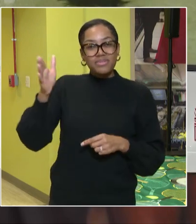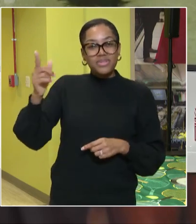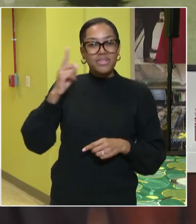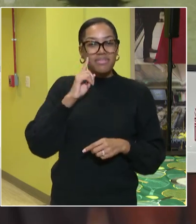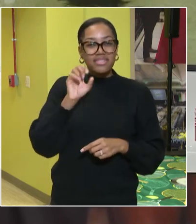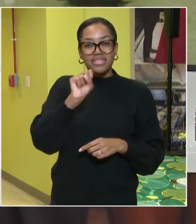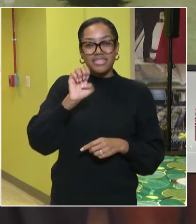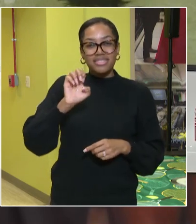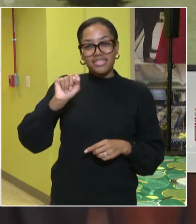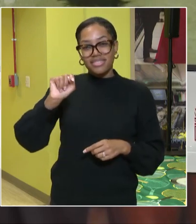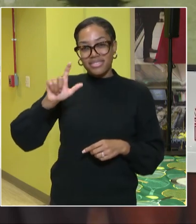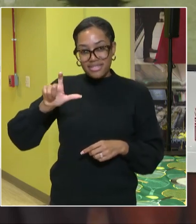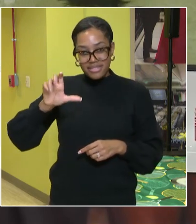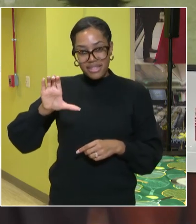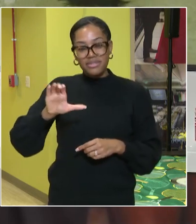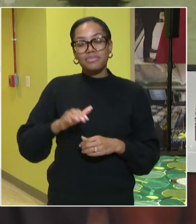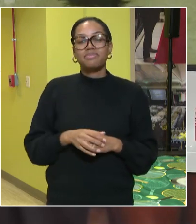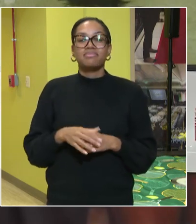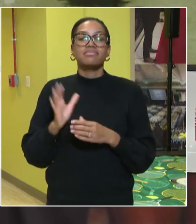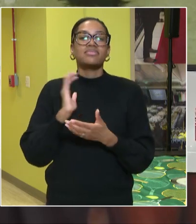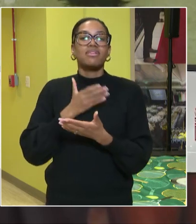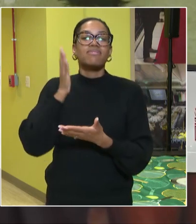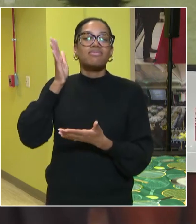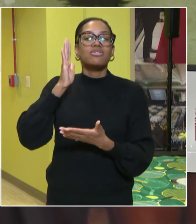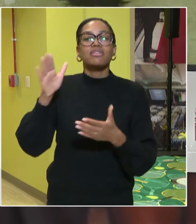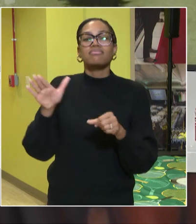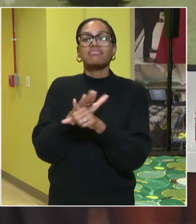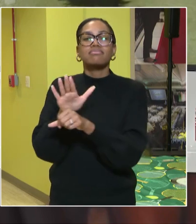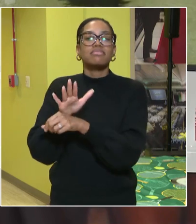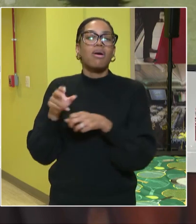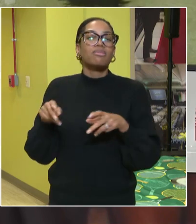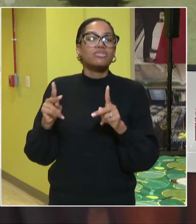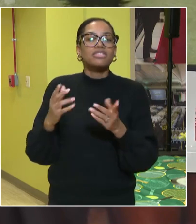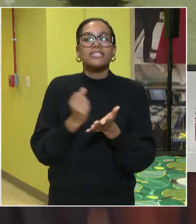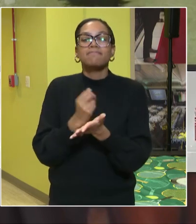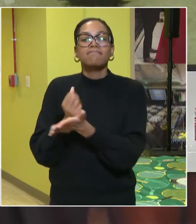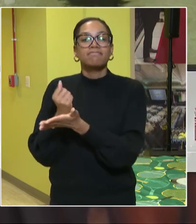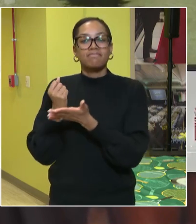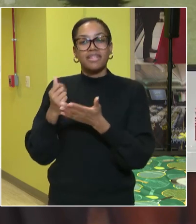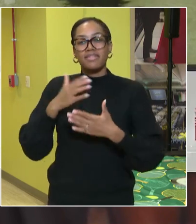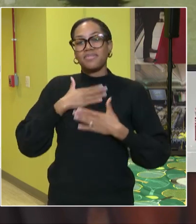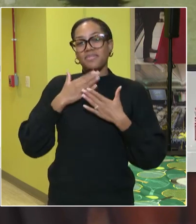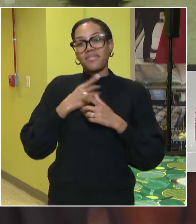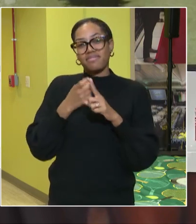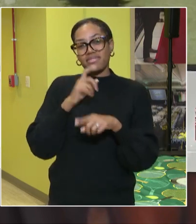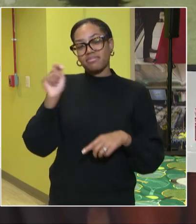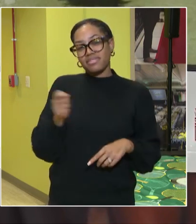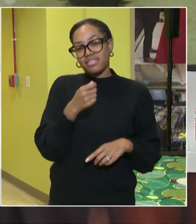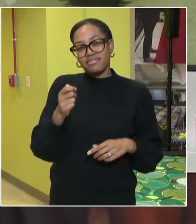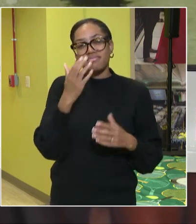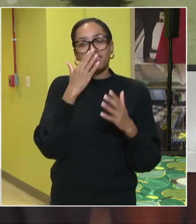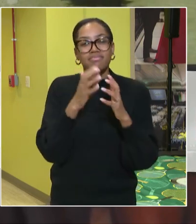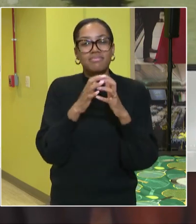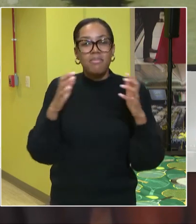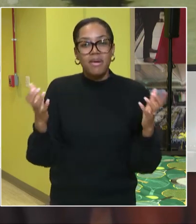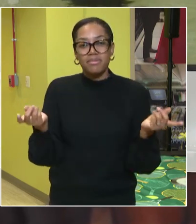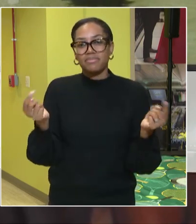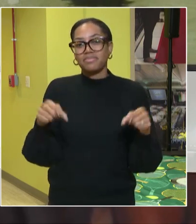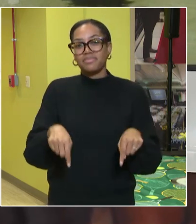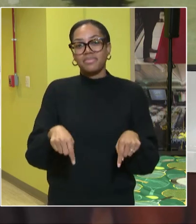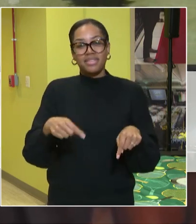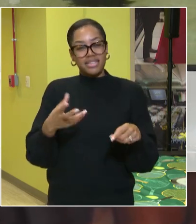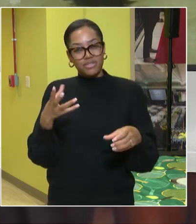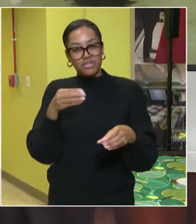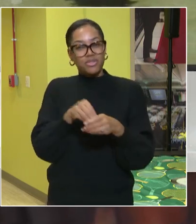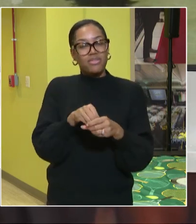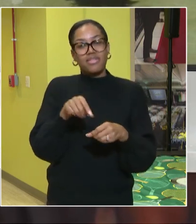Center, a future filled with opportunities, achievements, and the joy of tennis. Thank you all for being a part of this journey, and